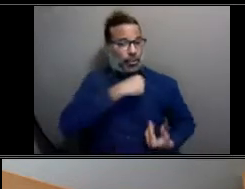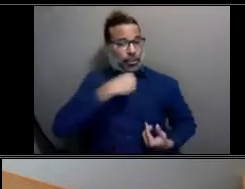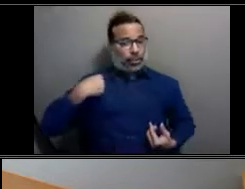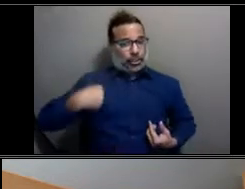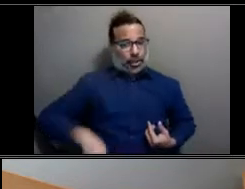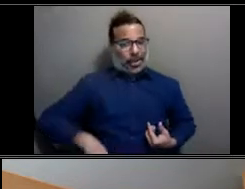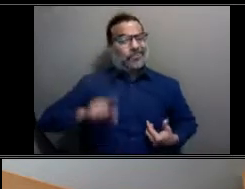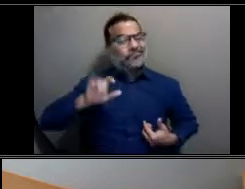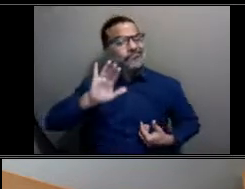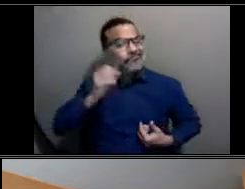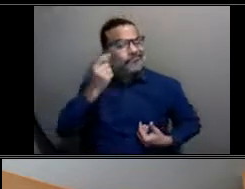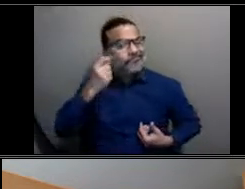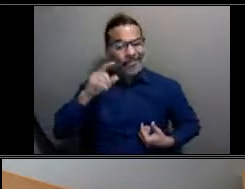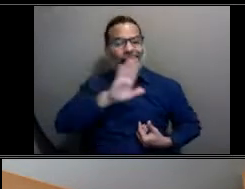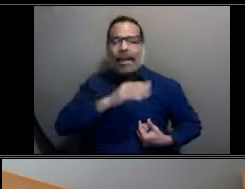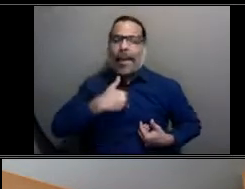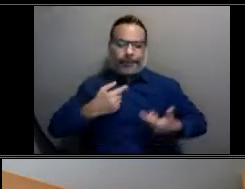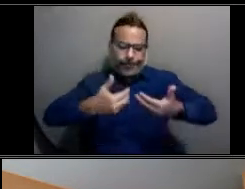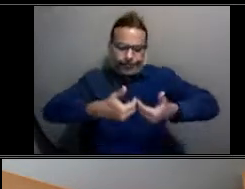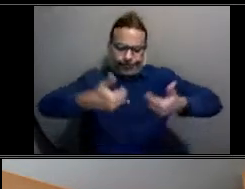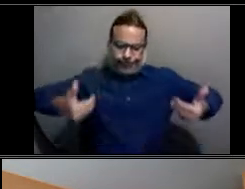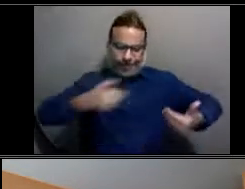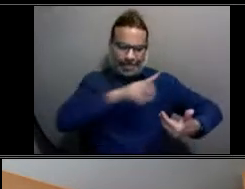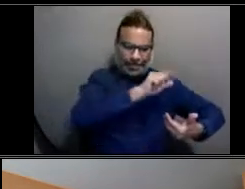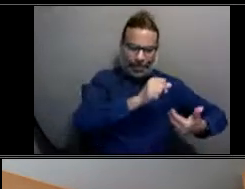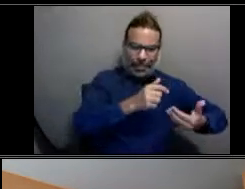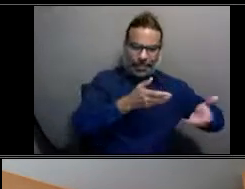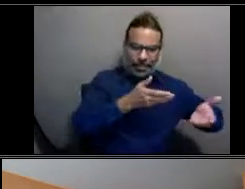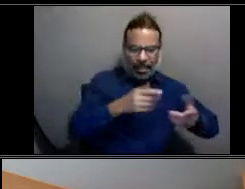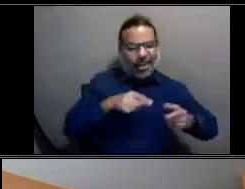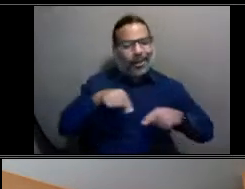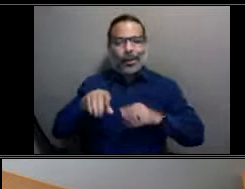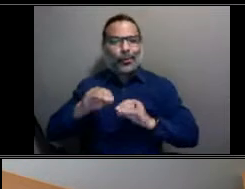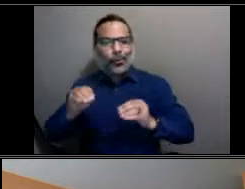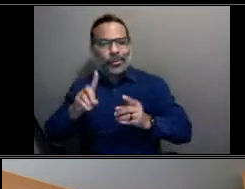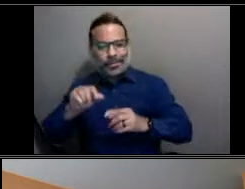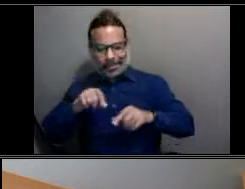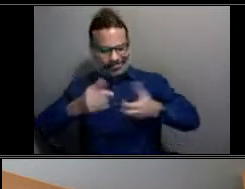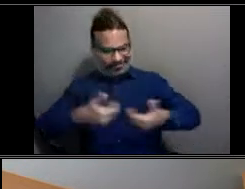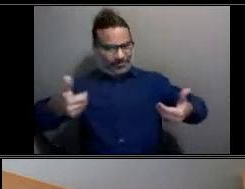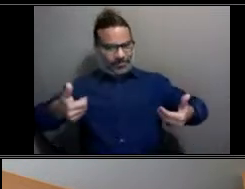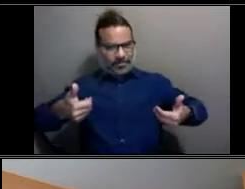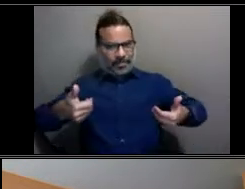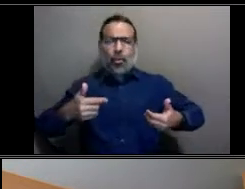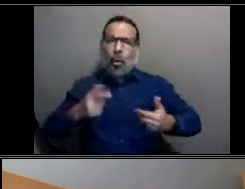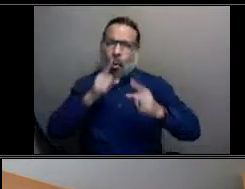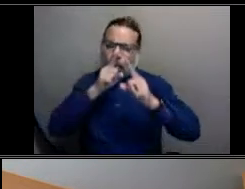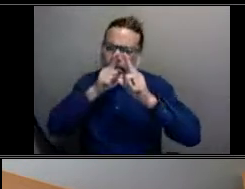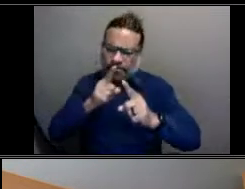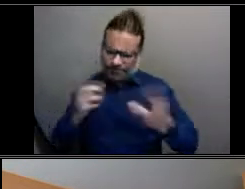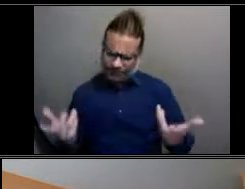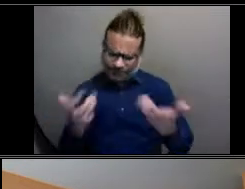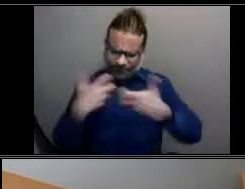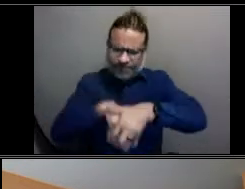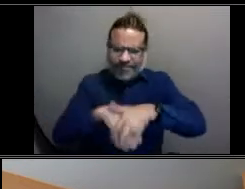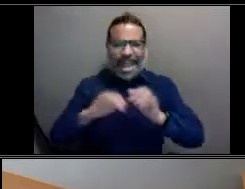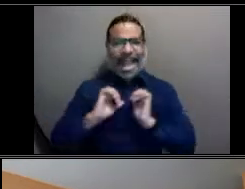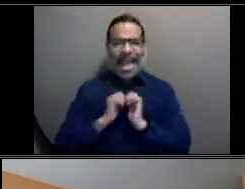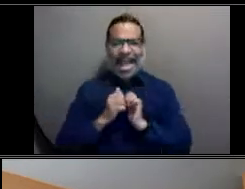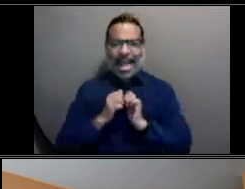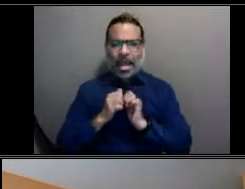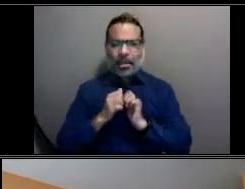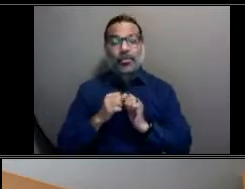segregated disability systems, I have natural interest in equity and social inclusion issues. So